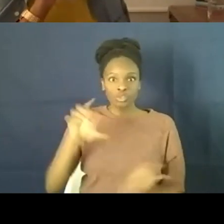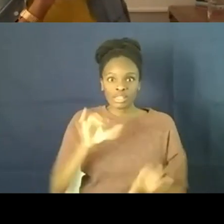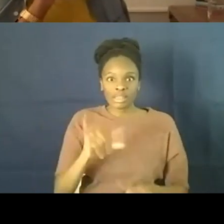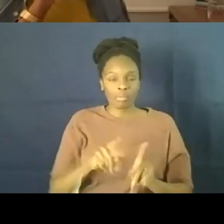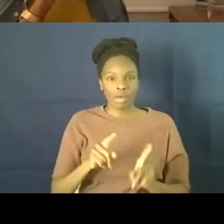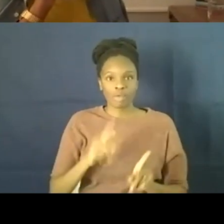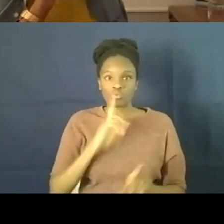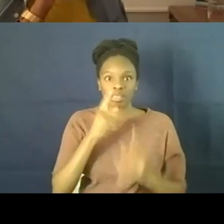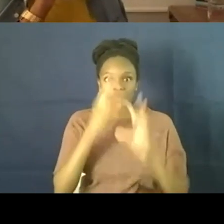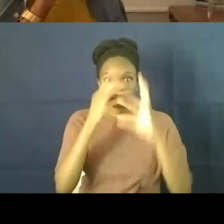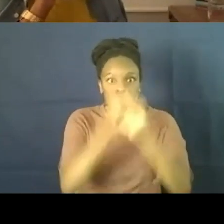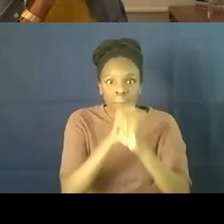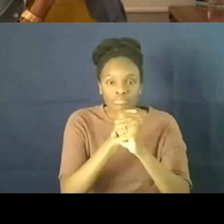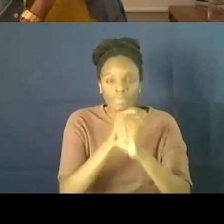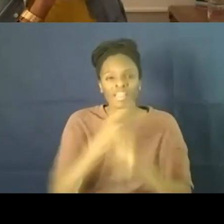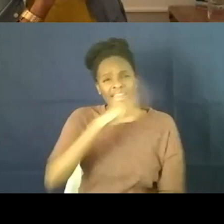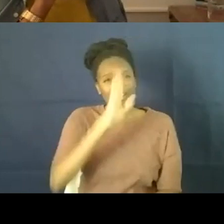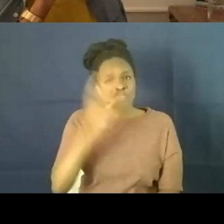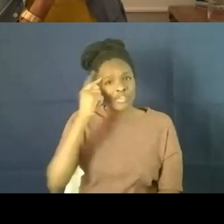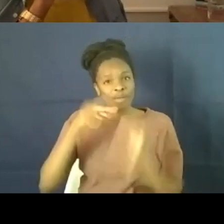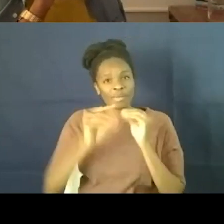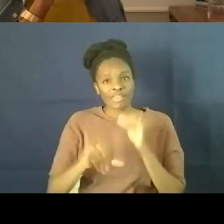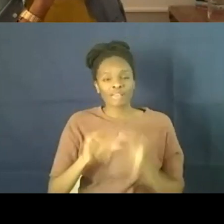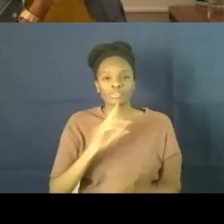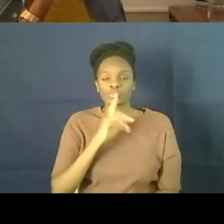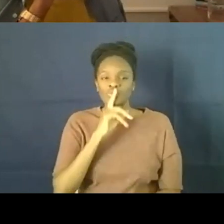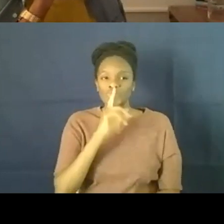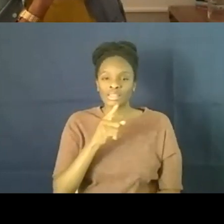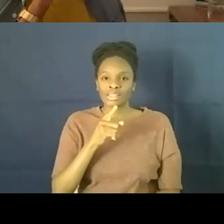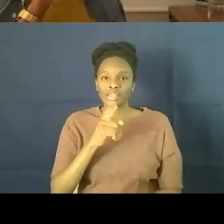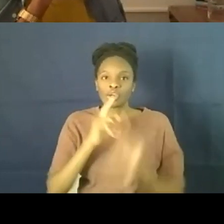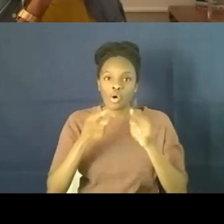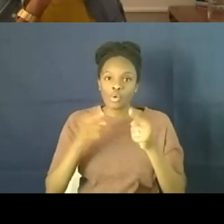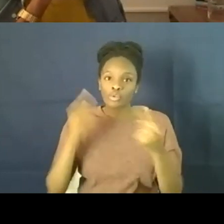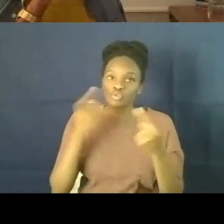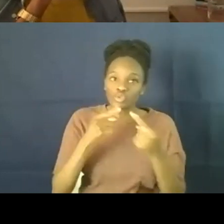never thought of it. Like, I think that going towards the scary is good.